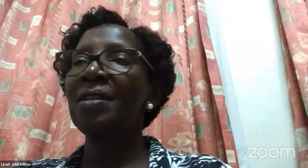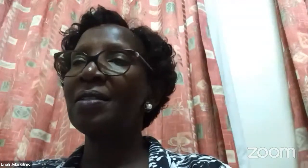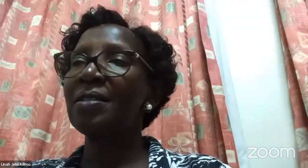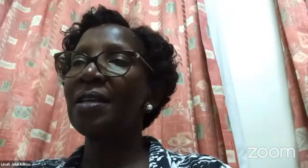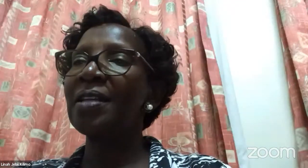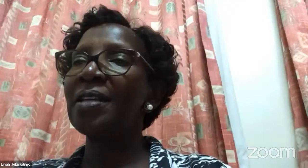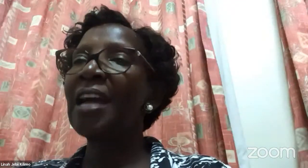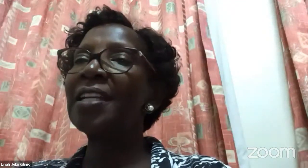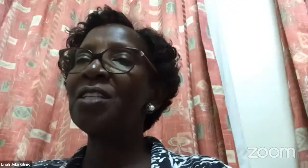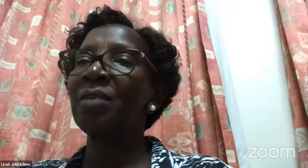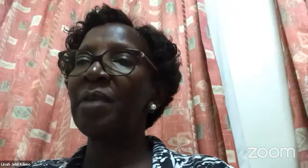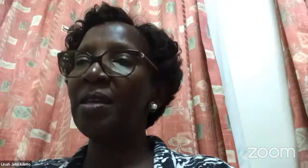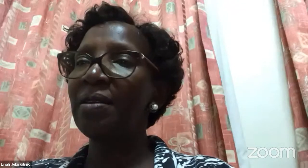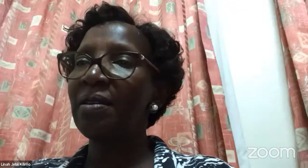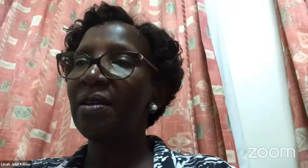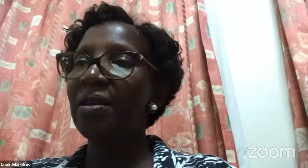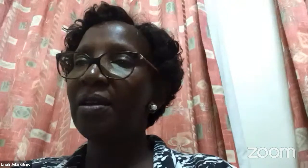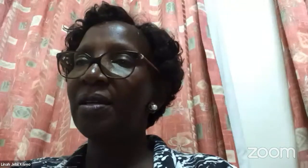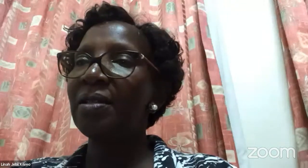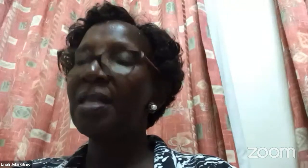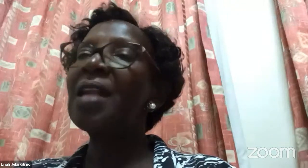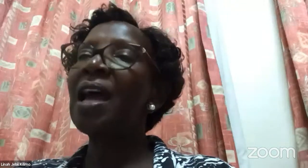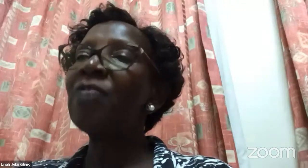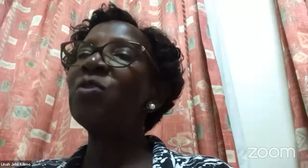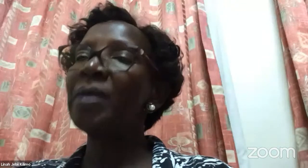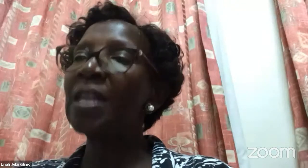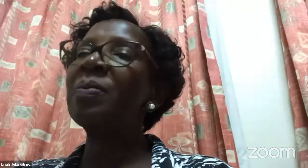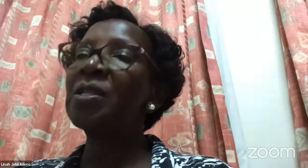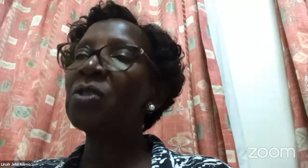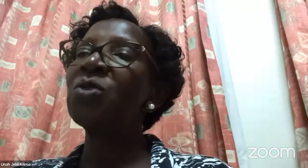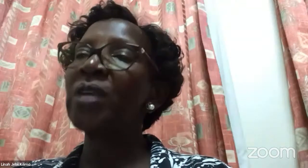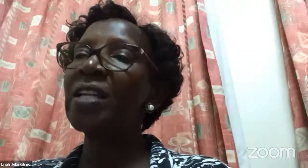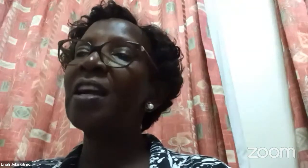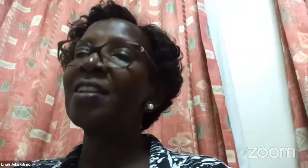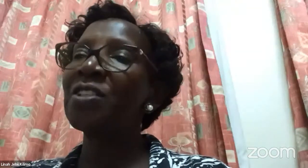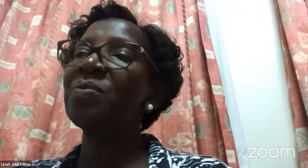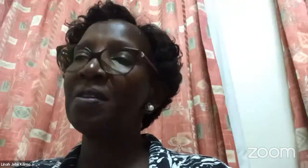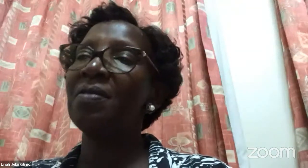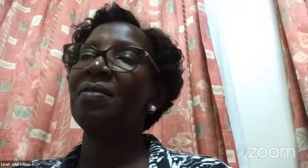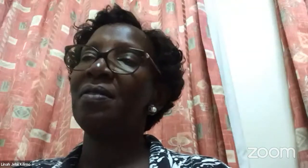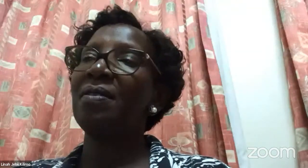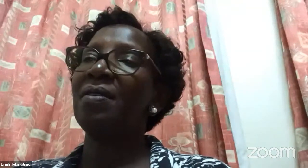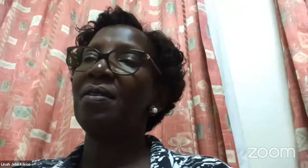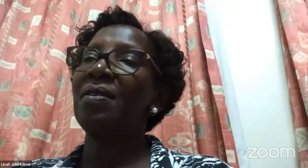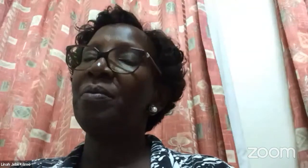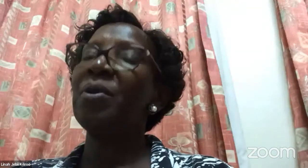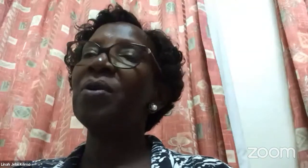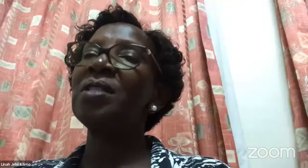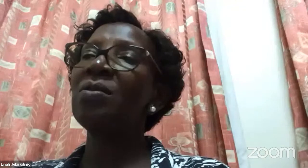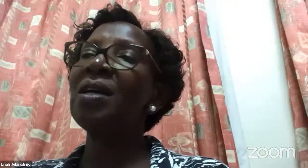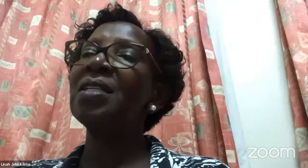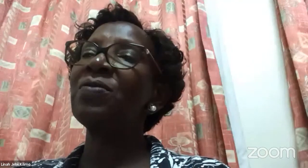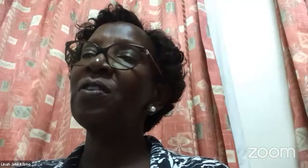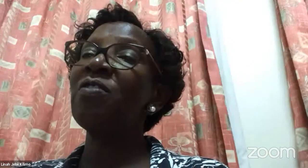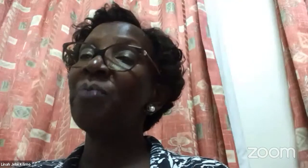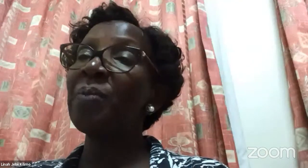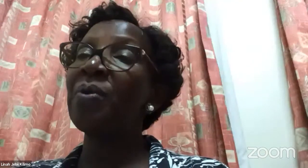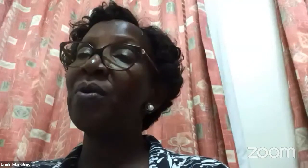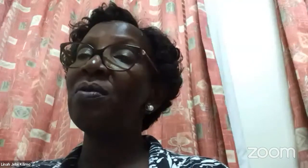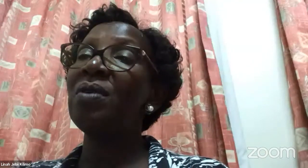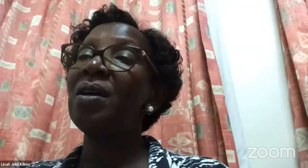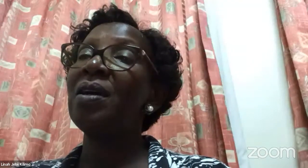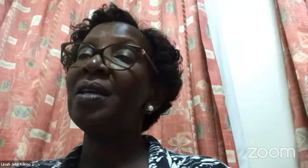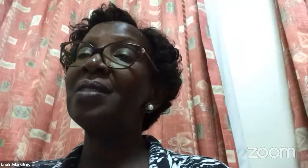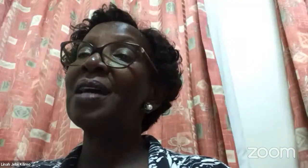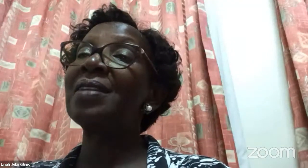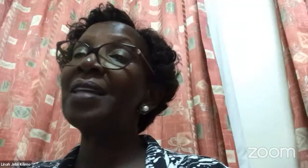else is encouraging me, then I have to be that person to encourage me. Because the world is full of